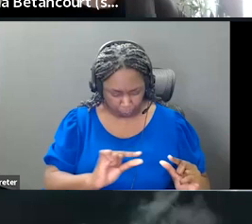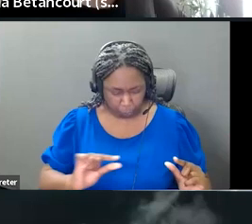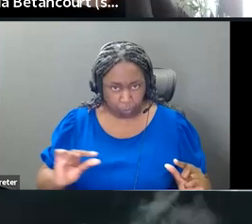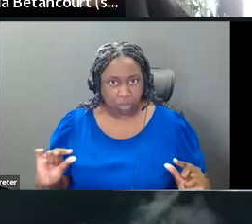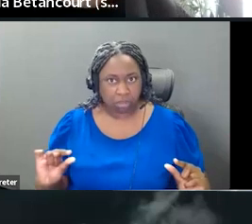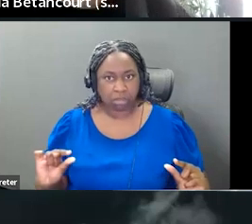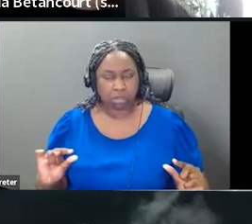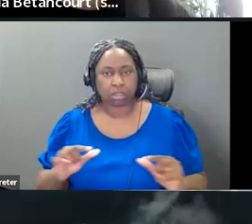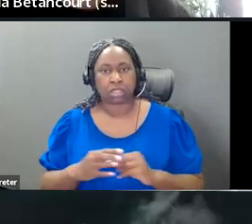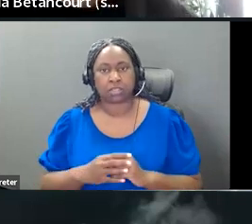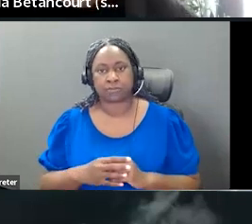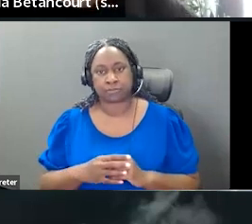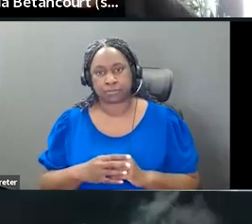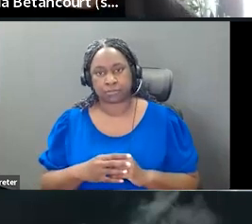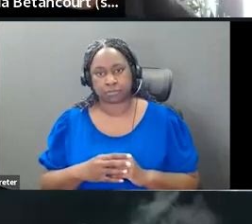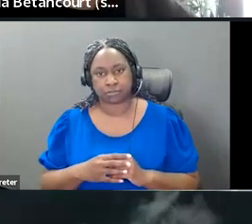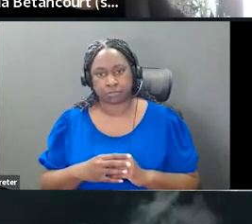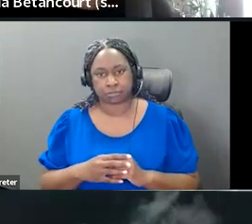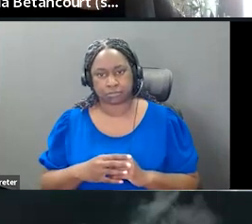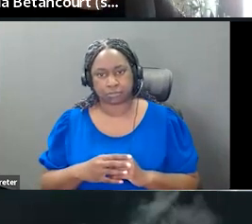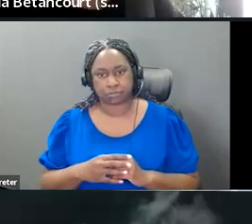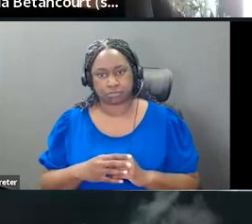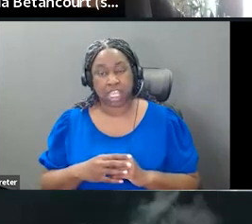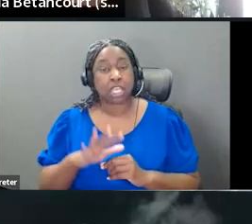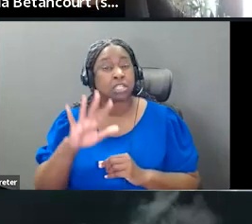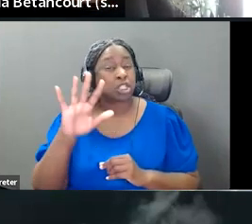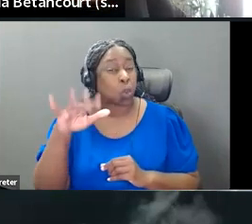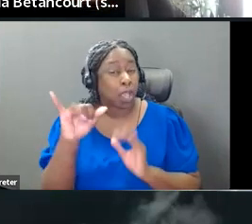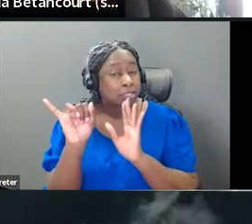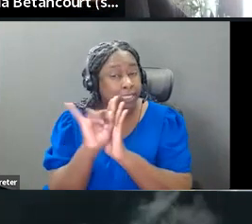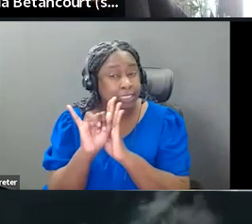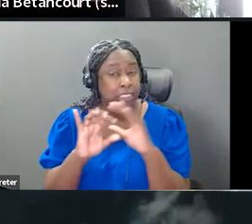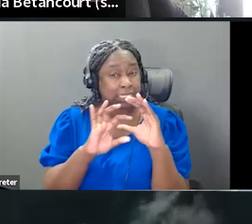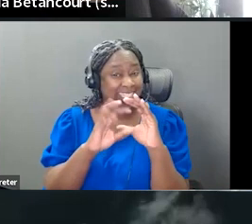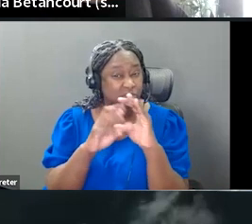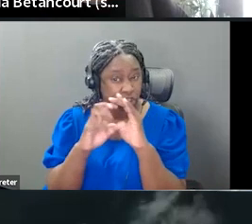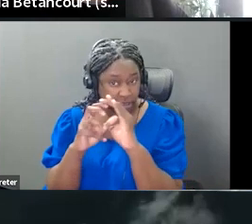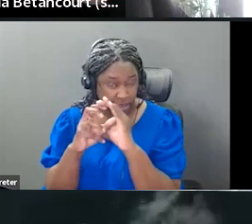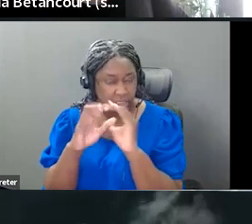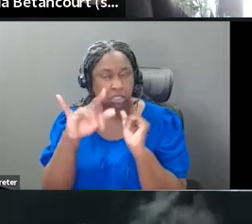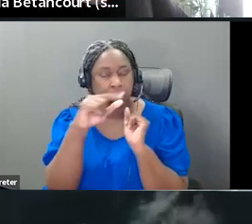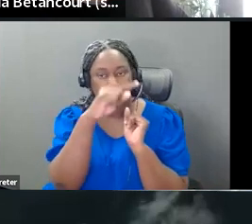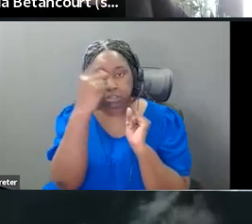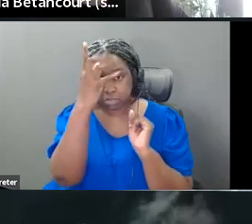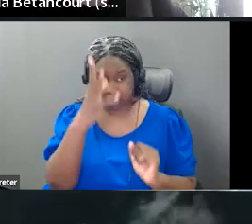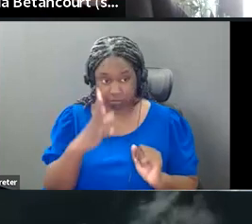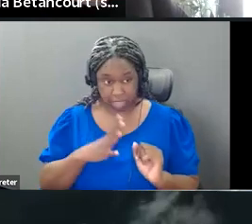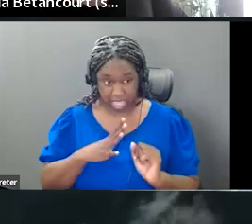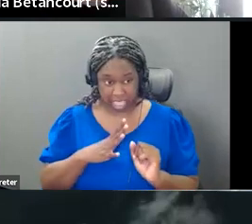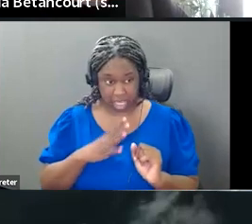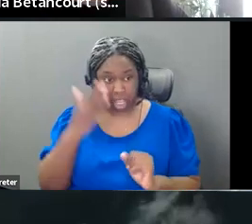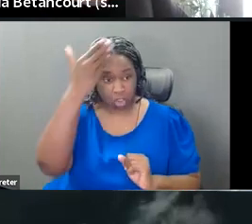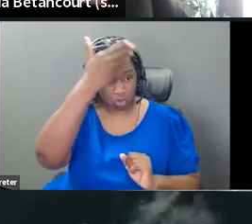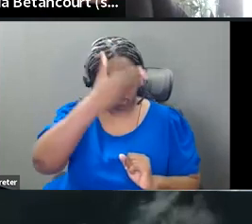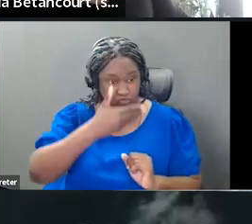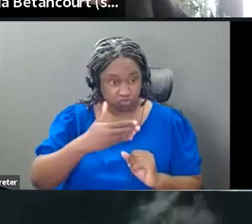And talking about, the intersectionality of identities, you have a Black man in front in this little